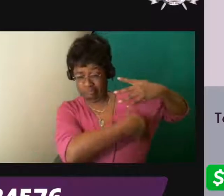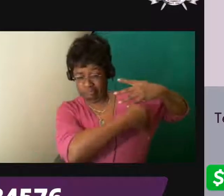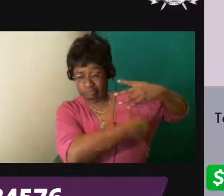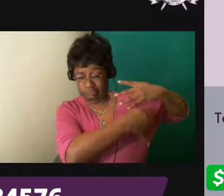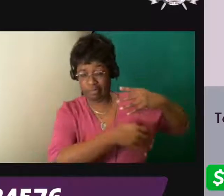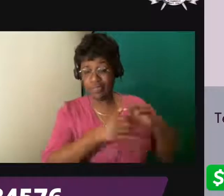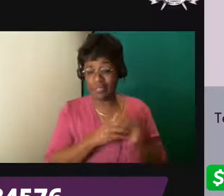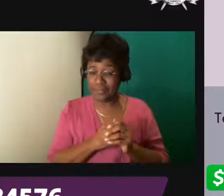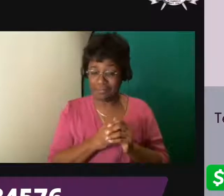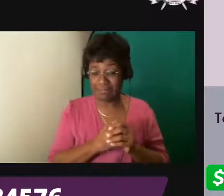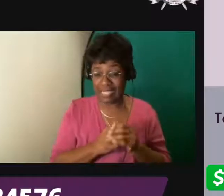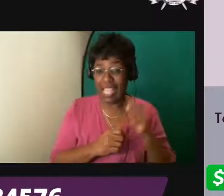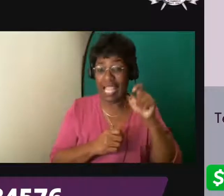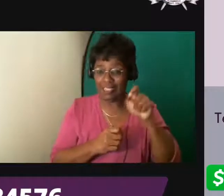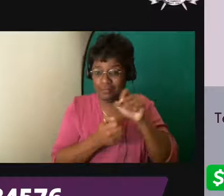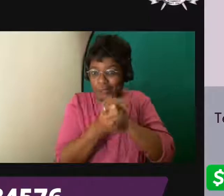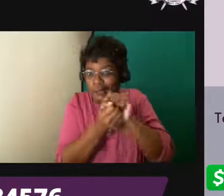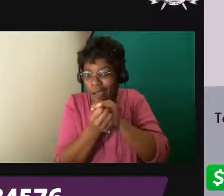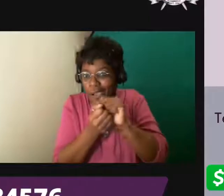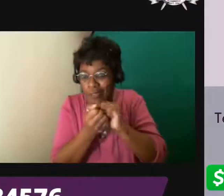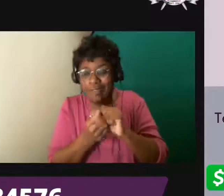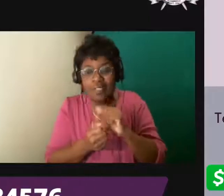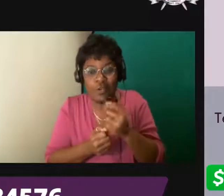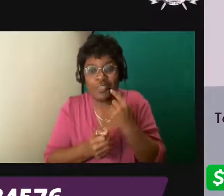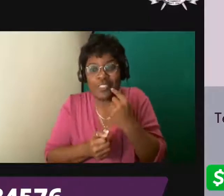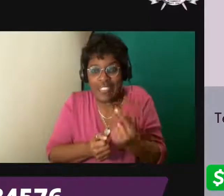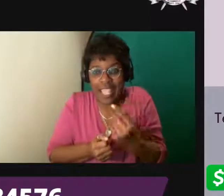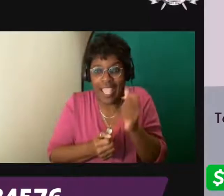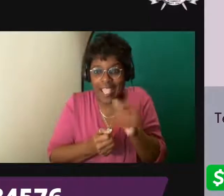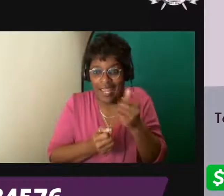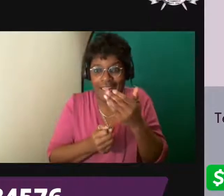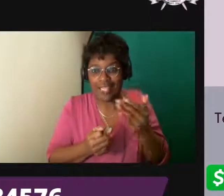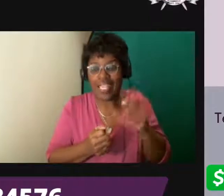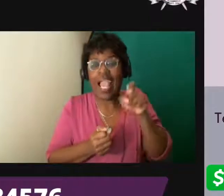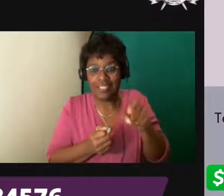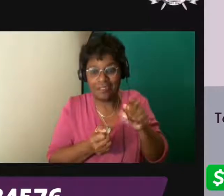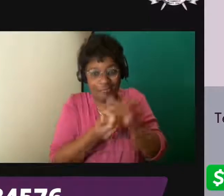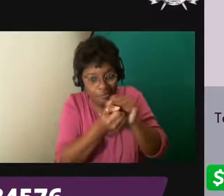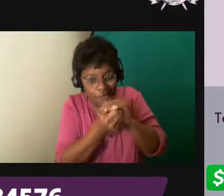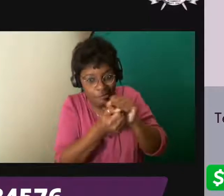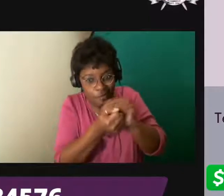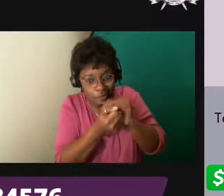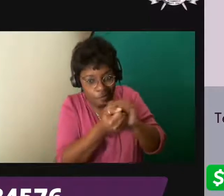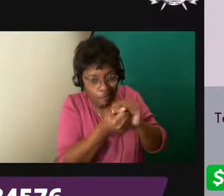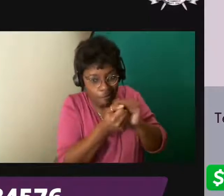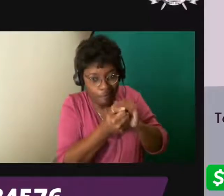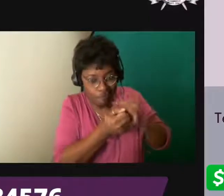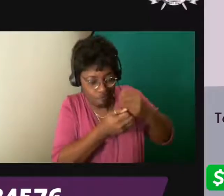saying nothing about me if I have the shirt on next week. I would have washed it.